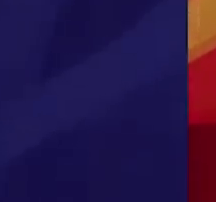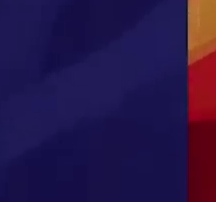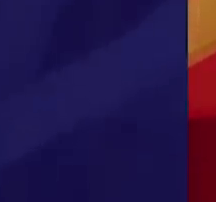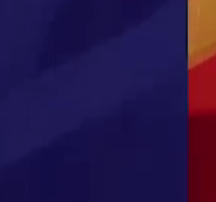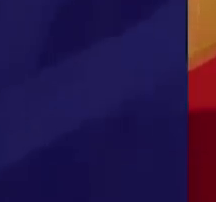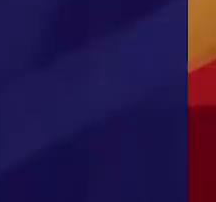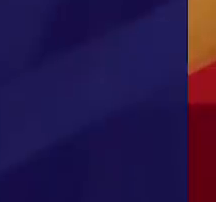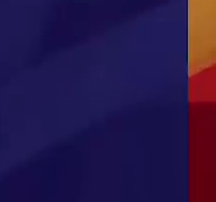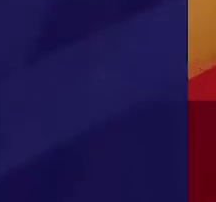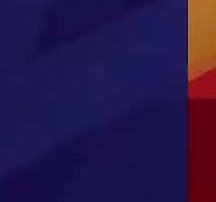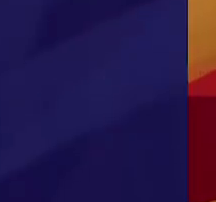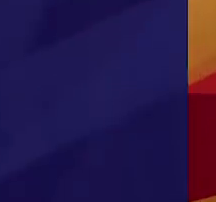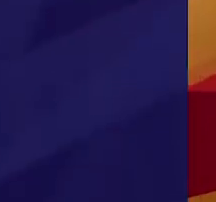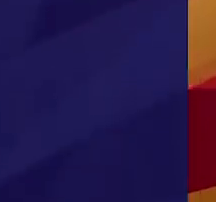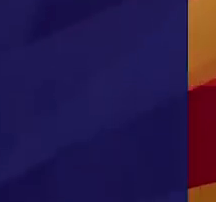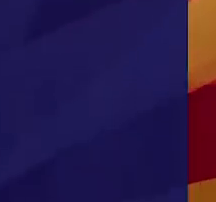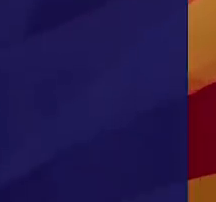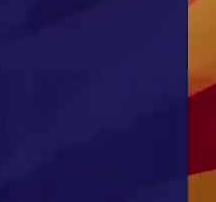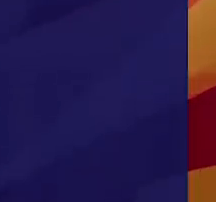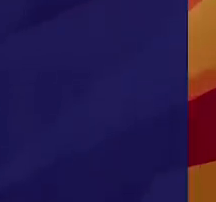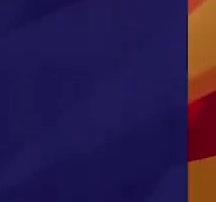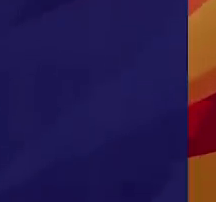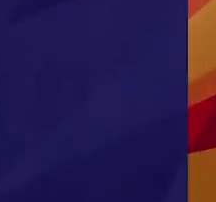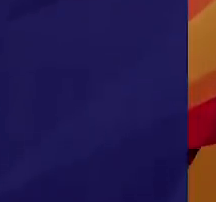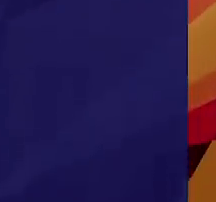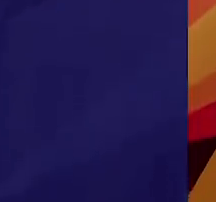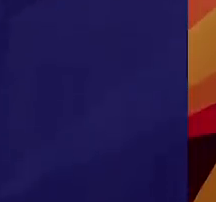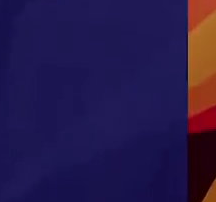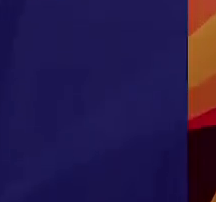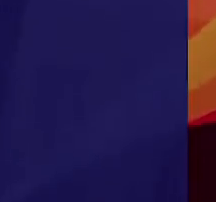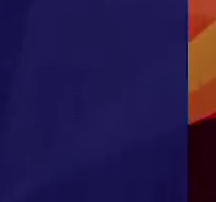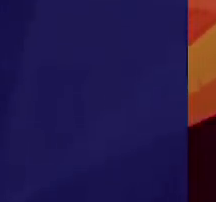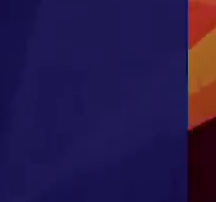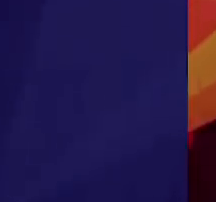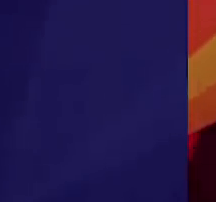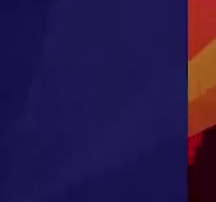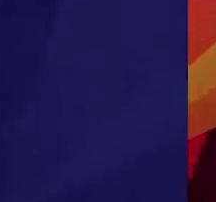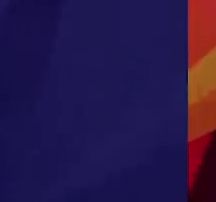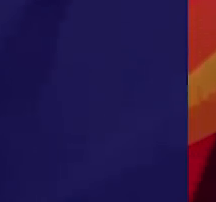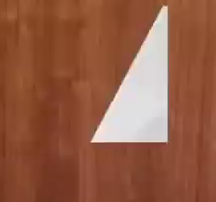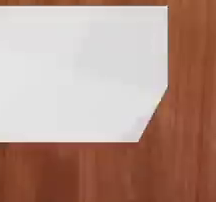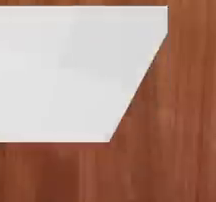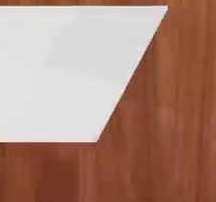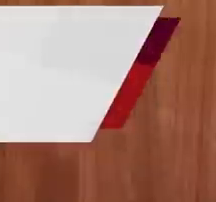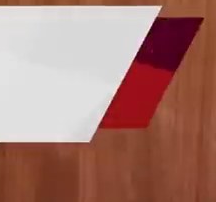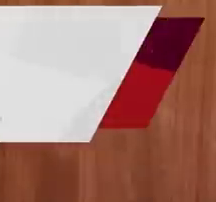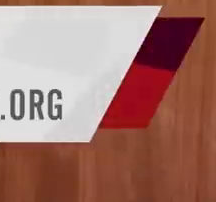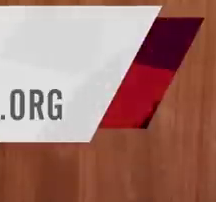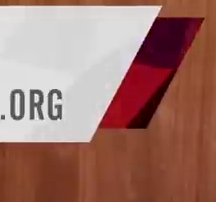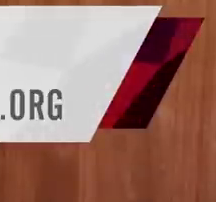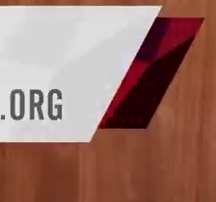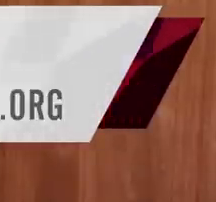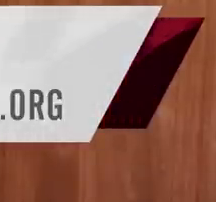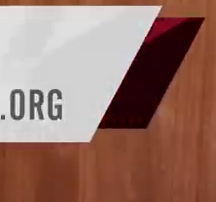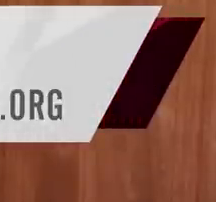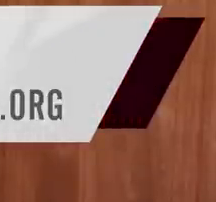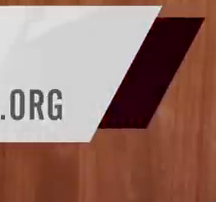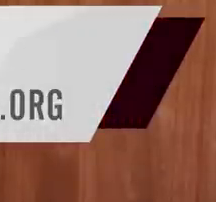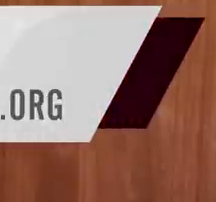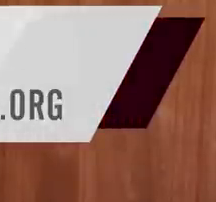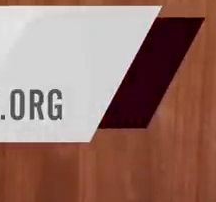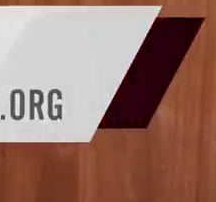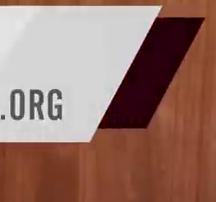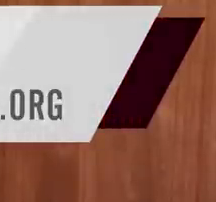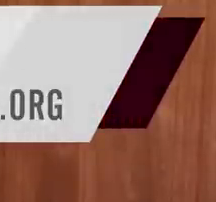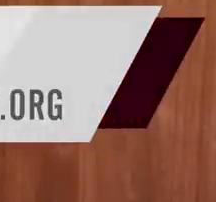you can work with The Way, the Wheeler Avenue Youth, by visiting the events page on our website to sign up. Please contact Reverend Richard Boone